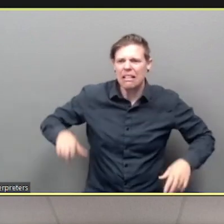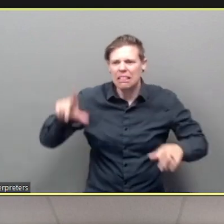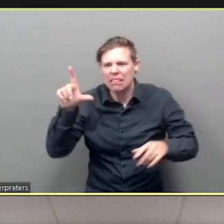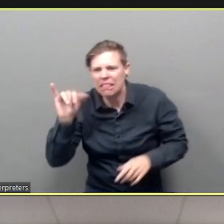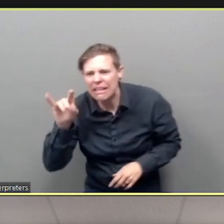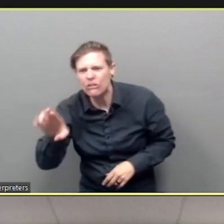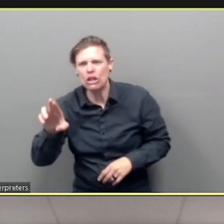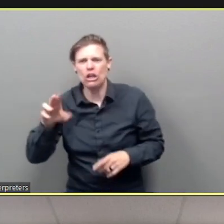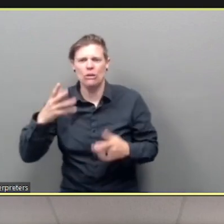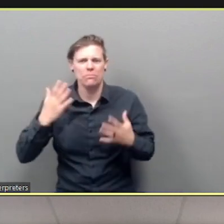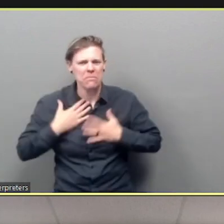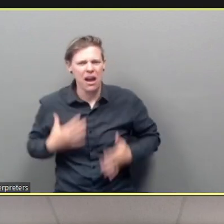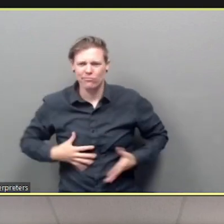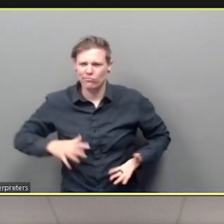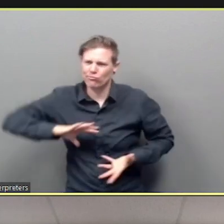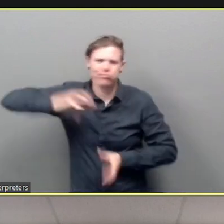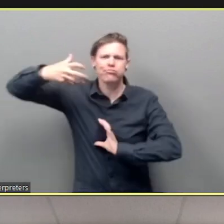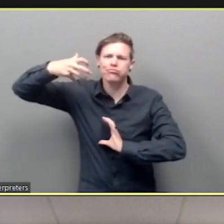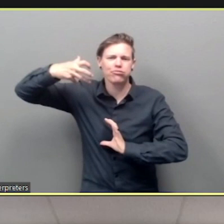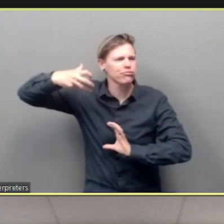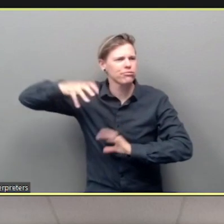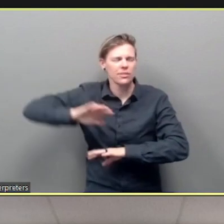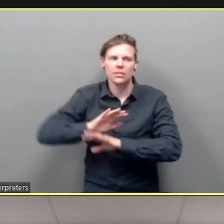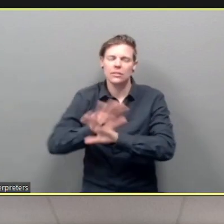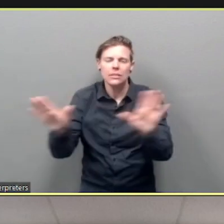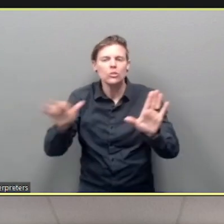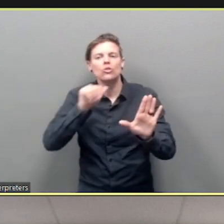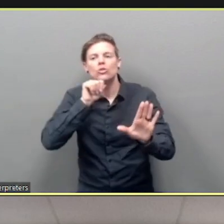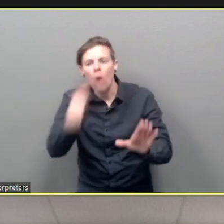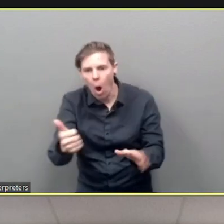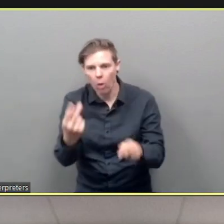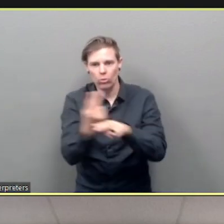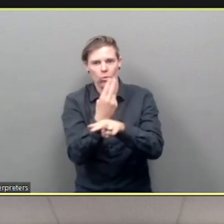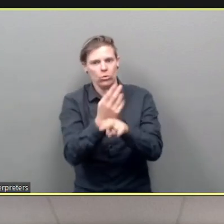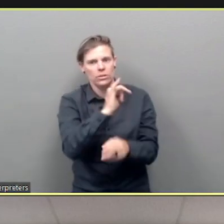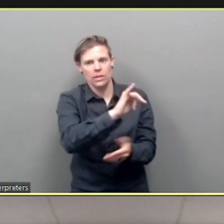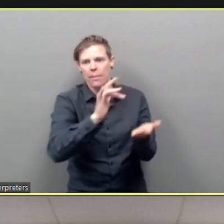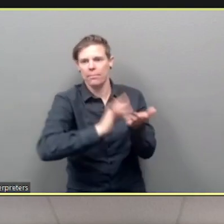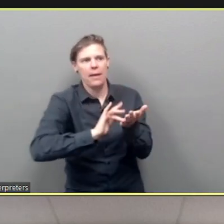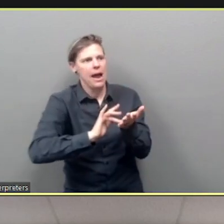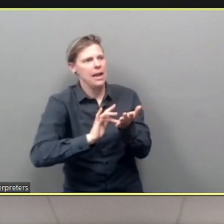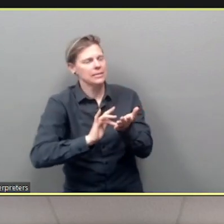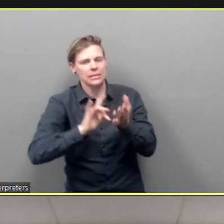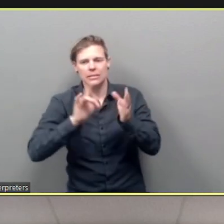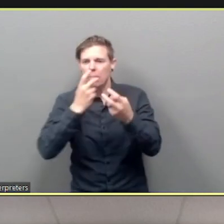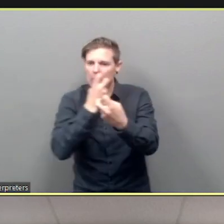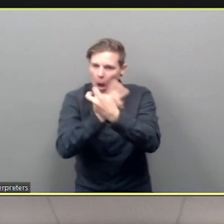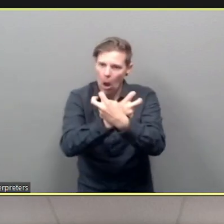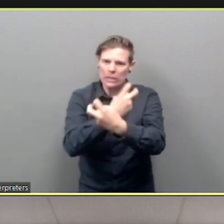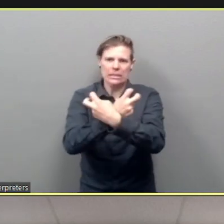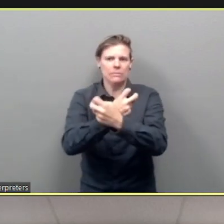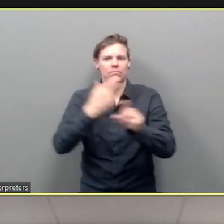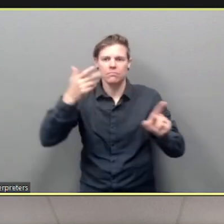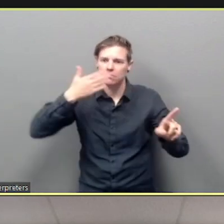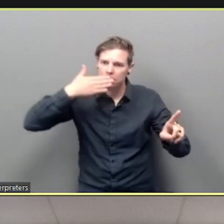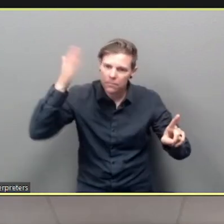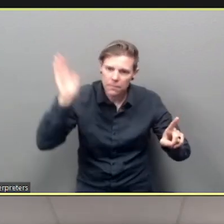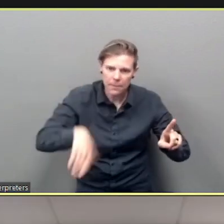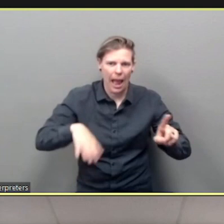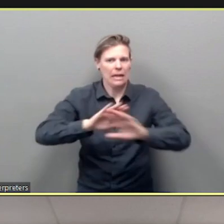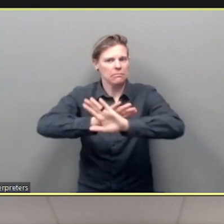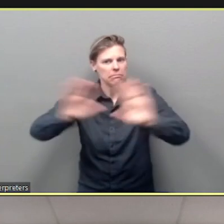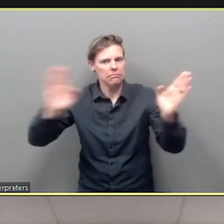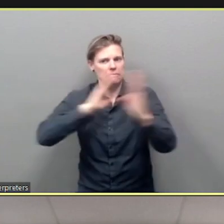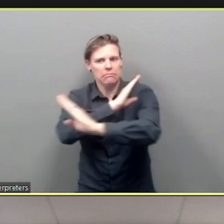if you've taken ivermectin, stop, call the Poison Control Center, and any providers, of course, are under a public health order